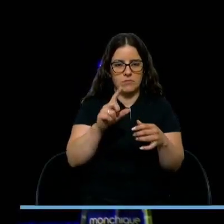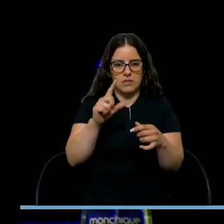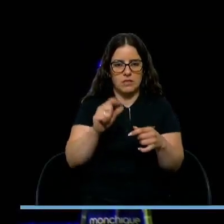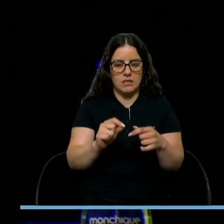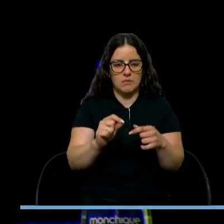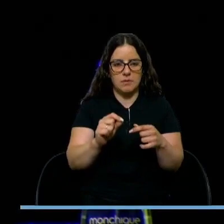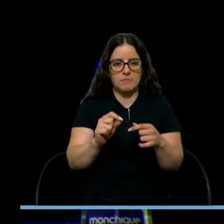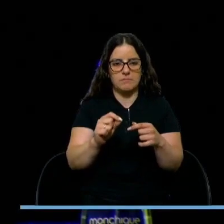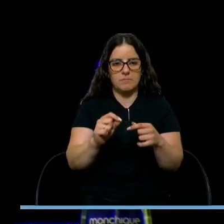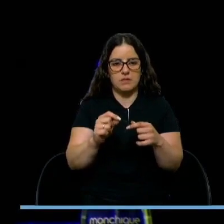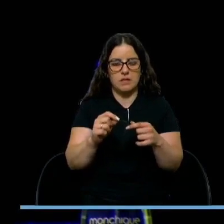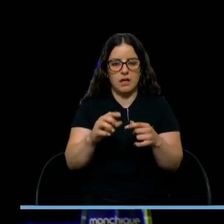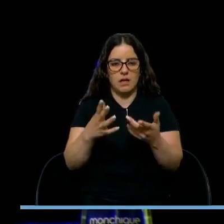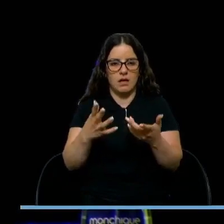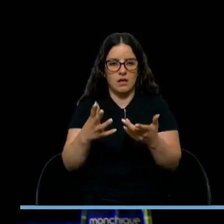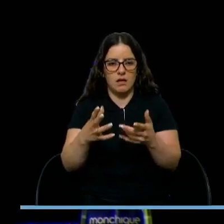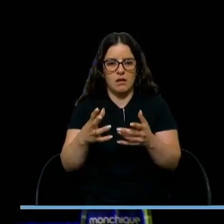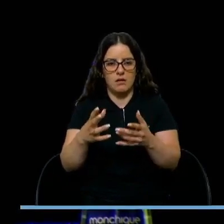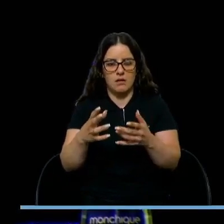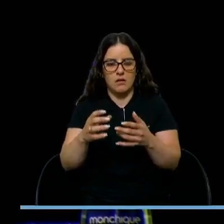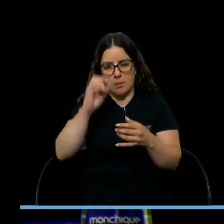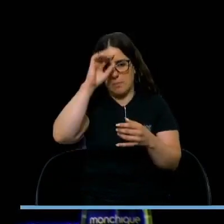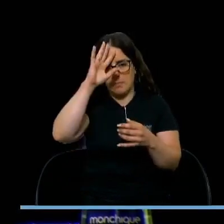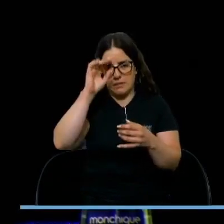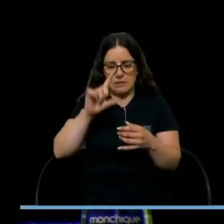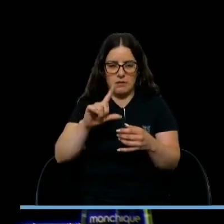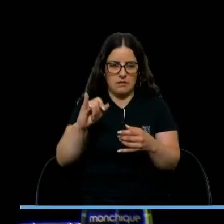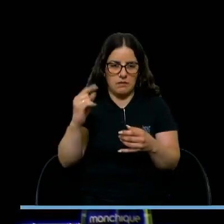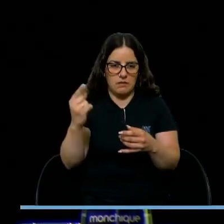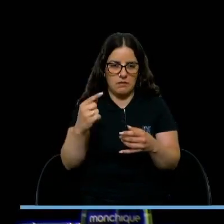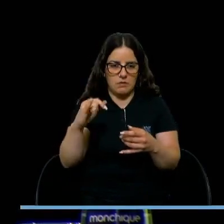and lithium refineries to be able to